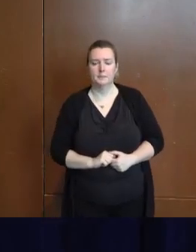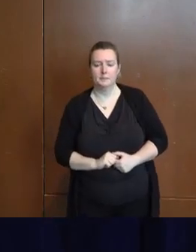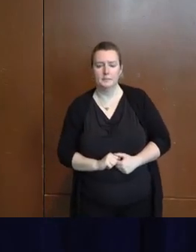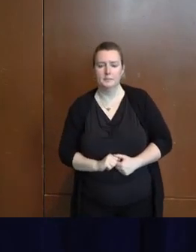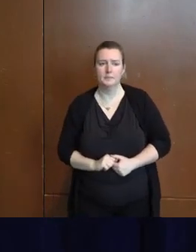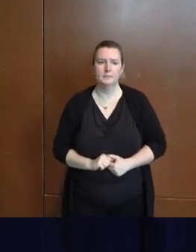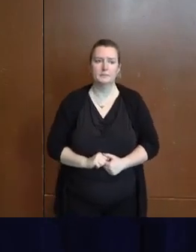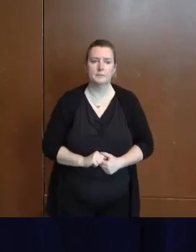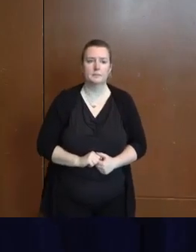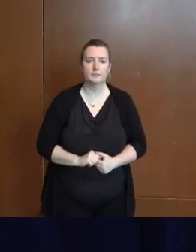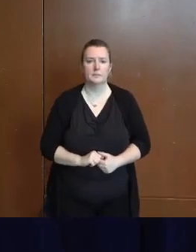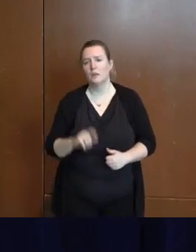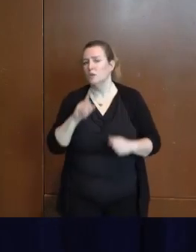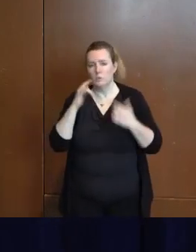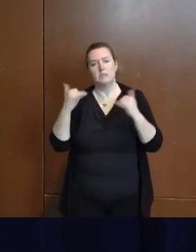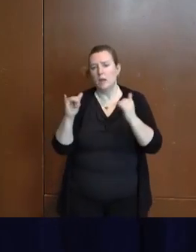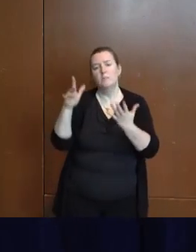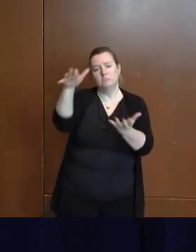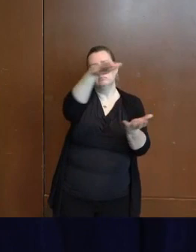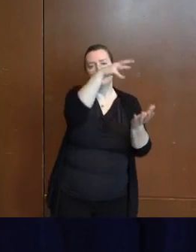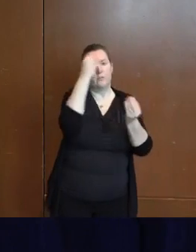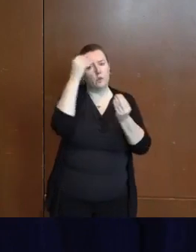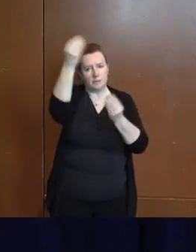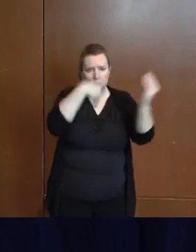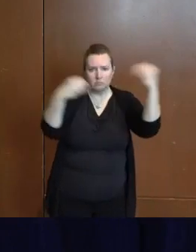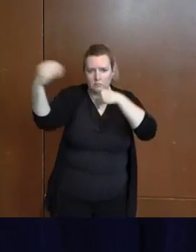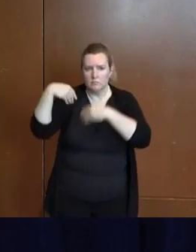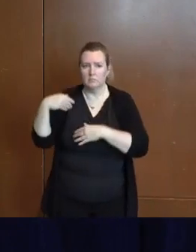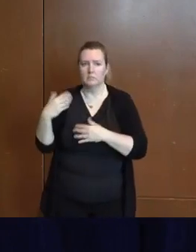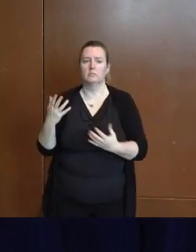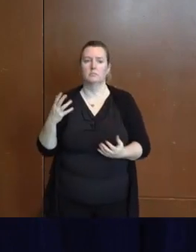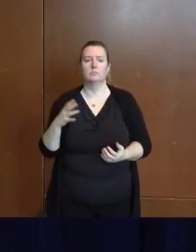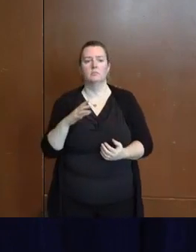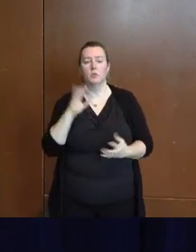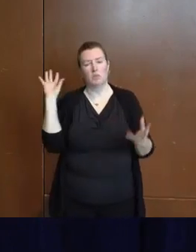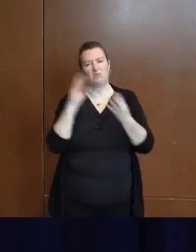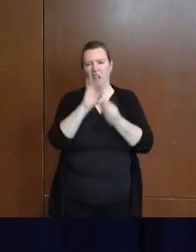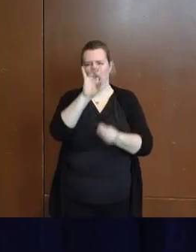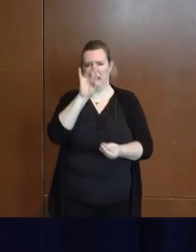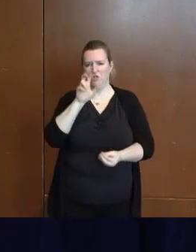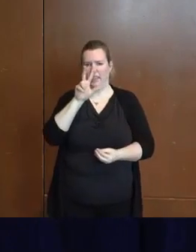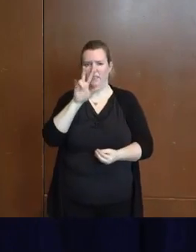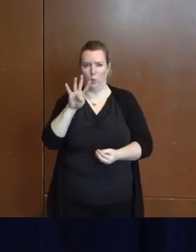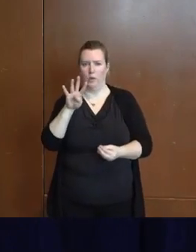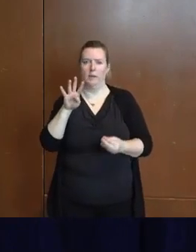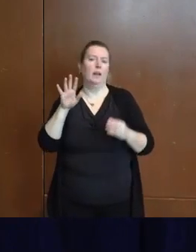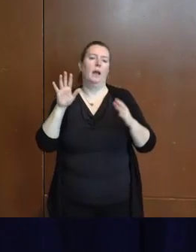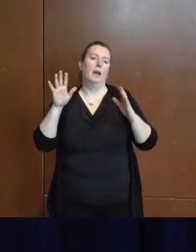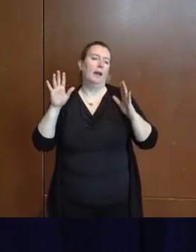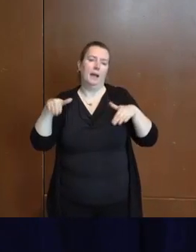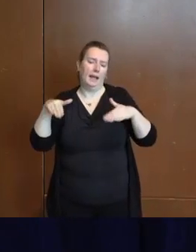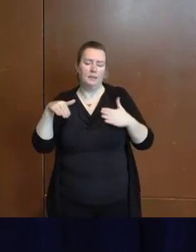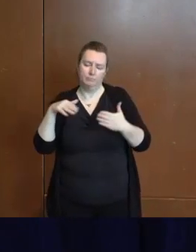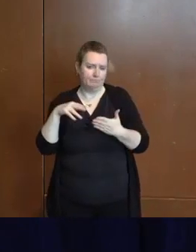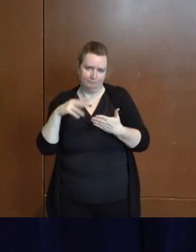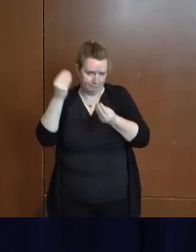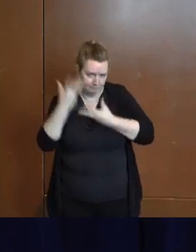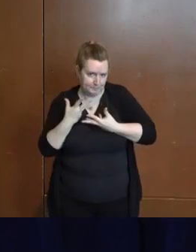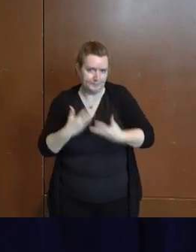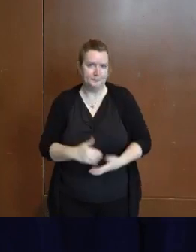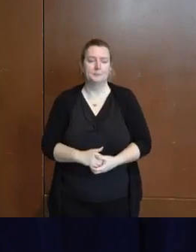on 844 of these new cases. With over 95% of laboratories